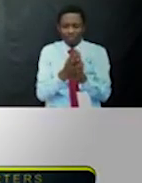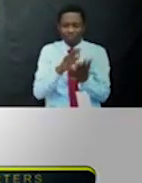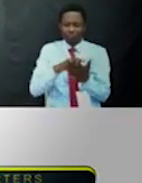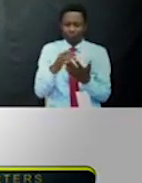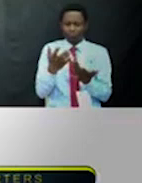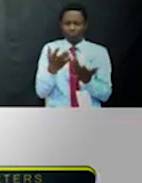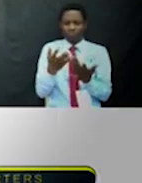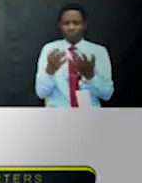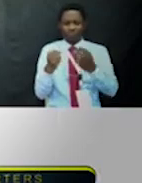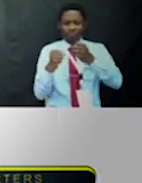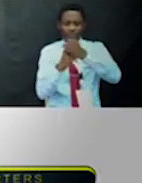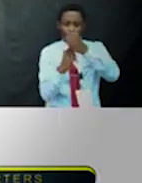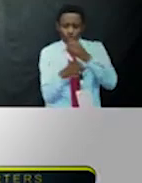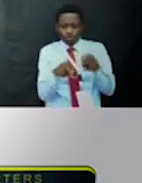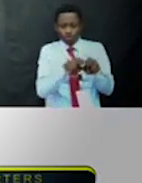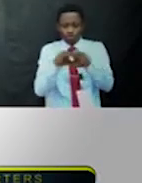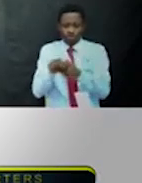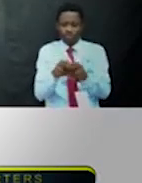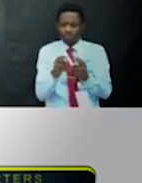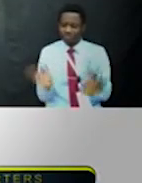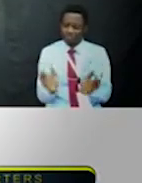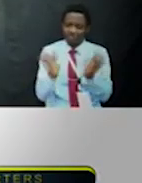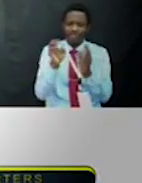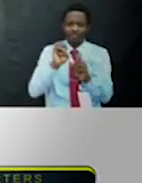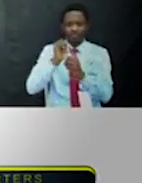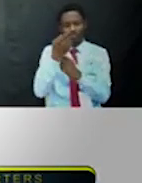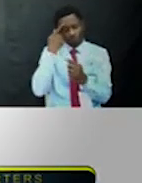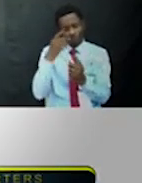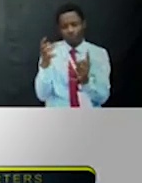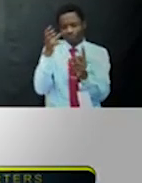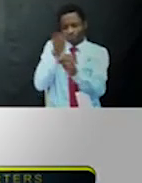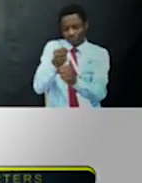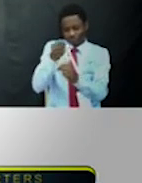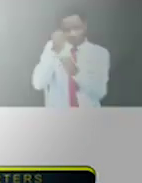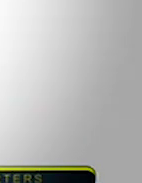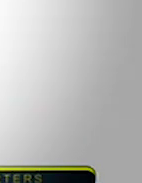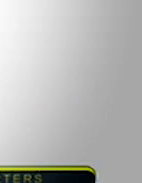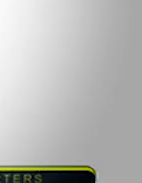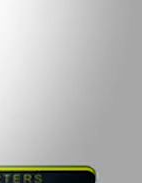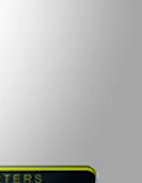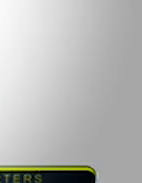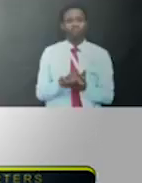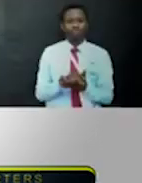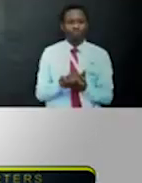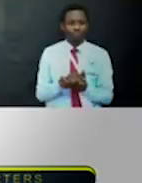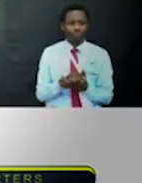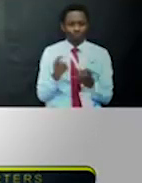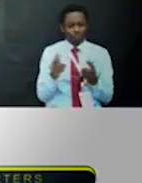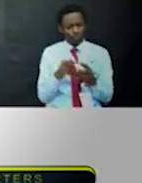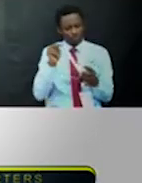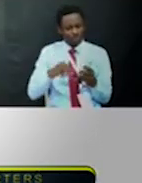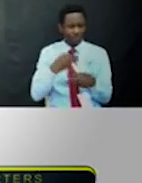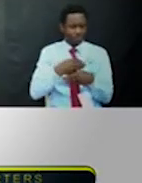the enabling environment for the achievement of the Vision 2023. So we needed to make some